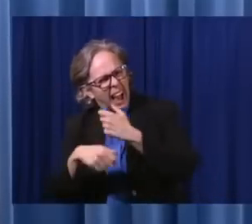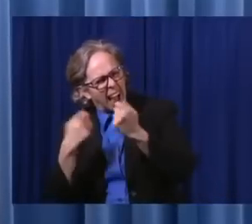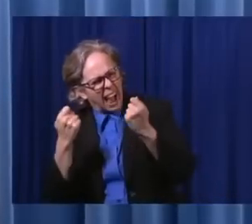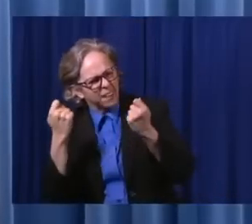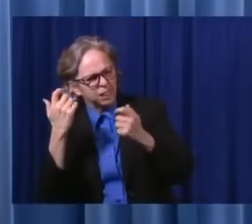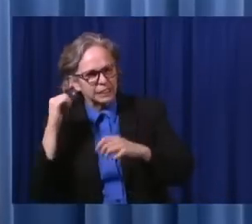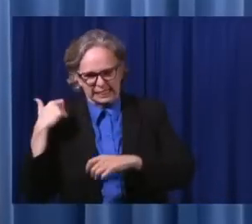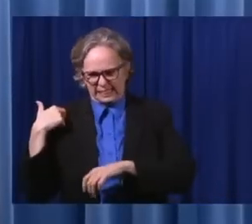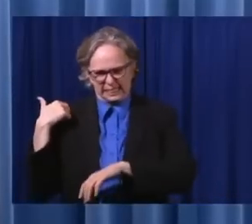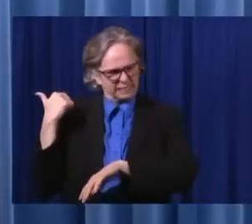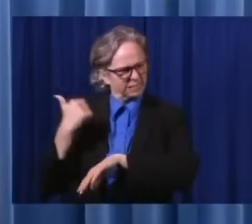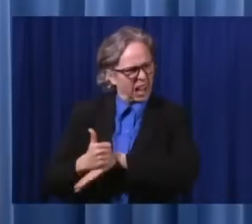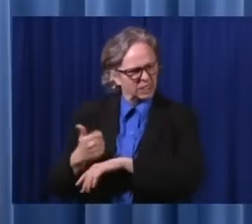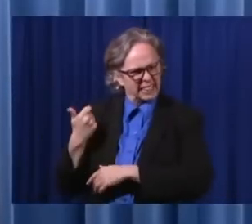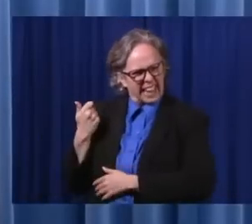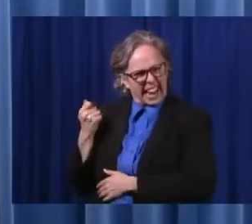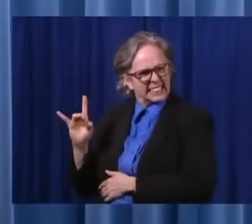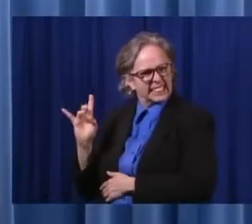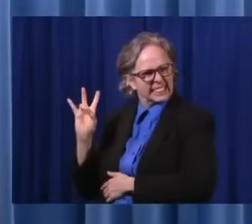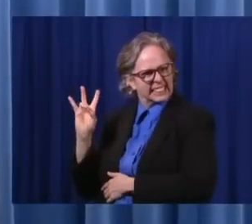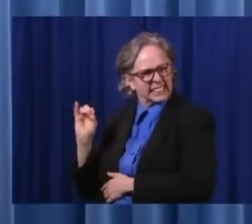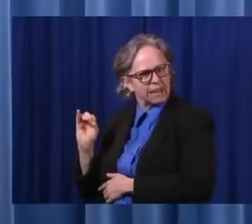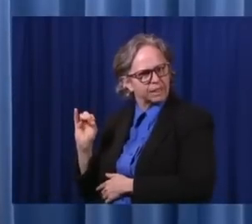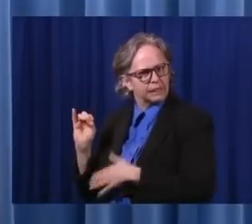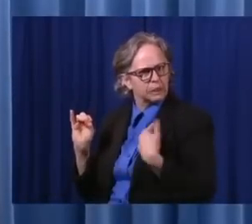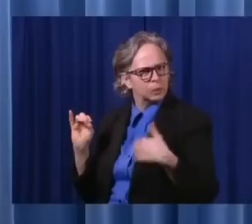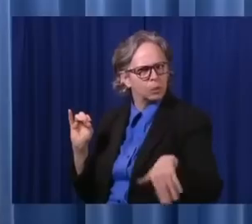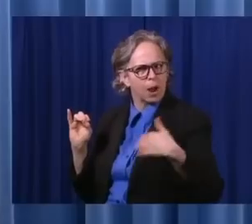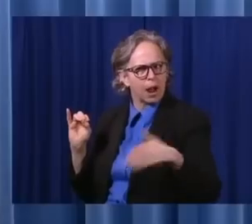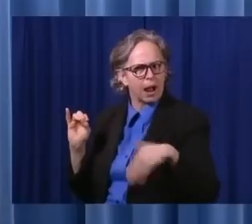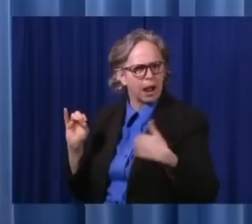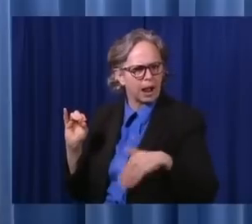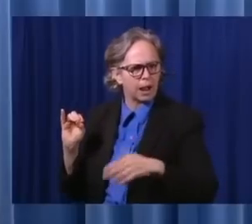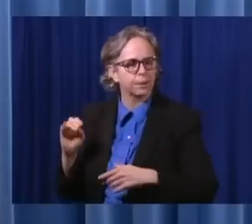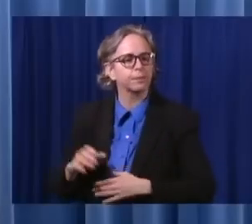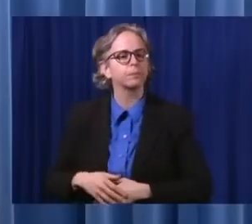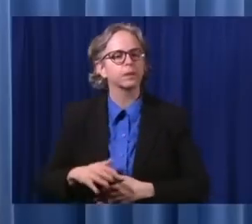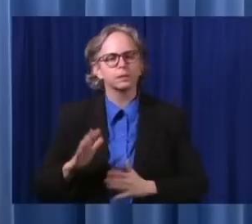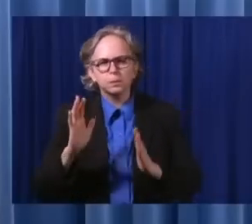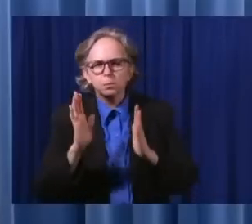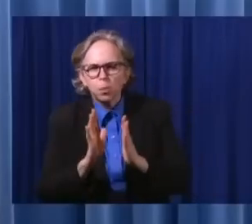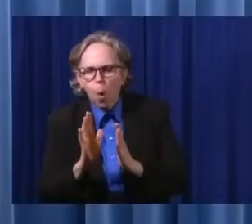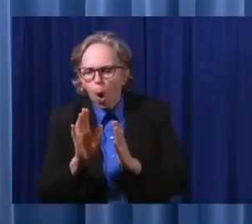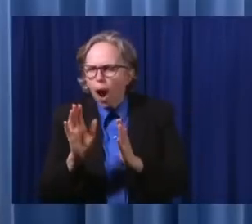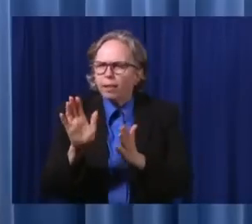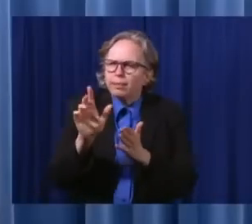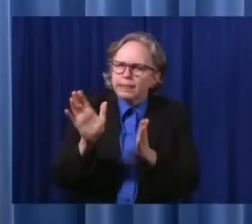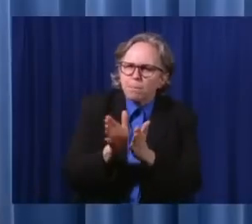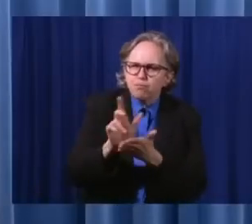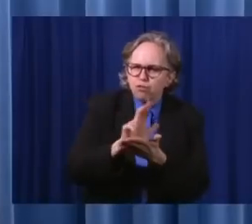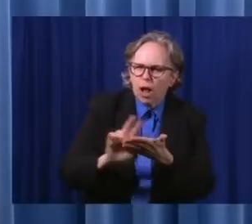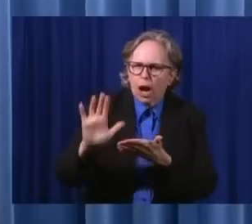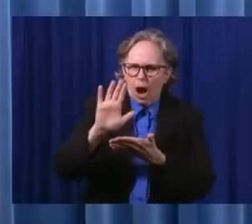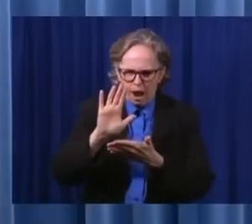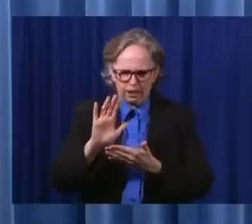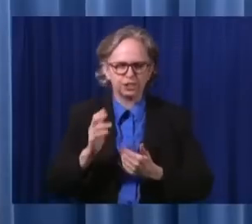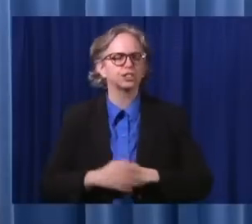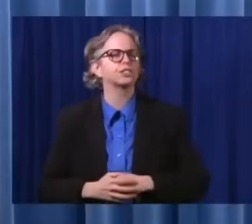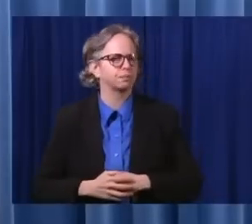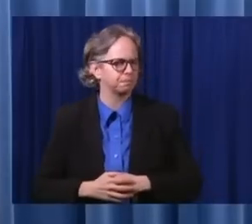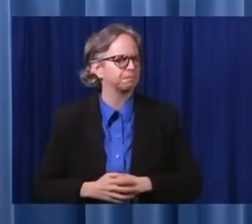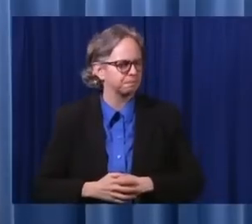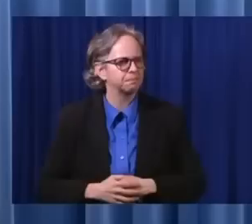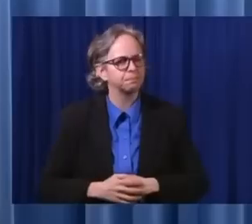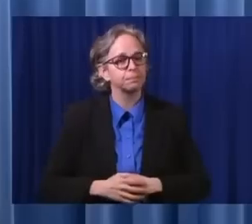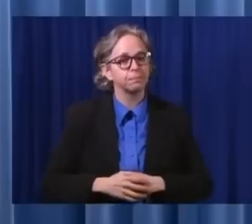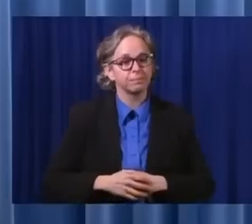1870. Great small liberal arts school in Clinton County. Well, the weather is getting warmer. People are